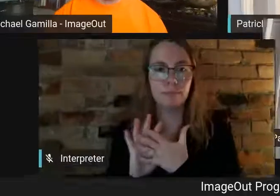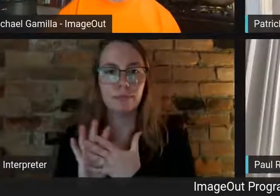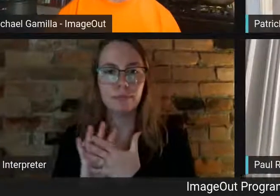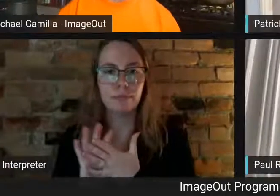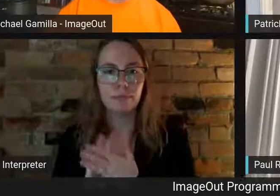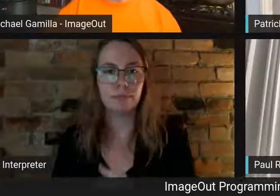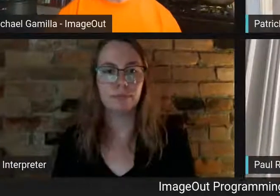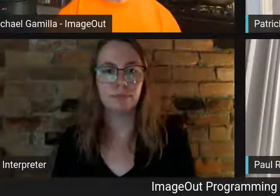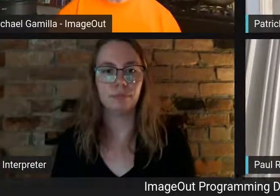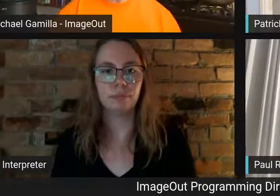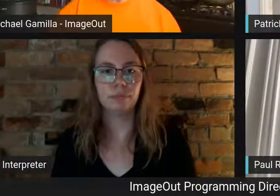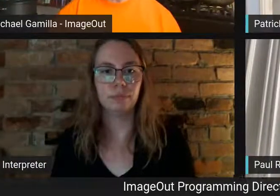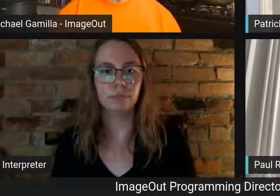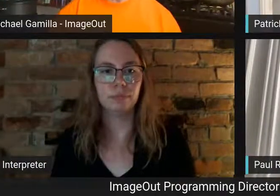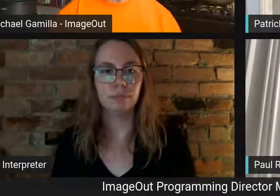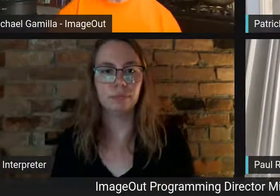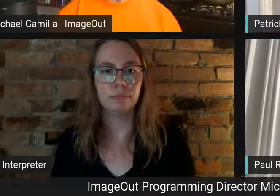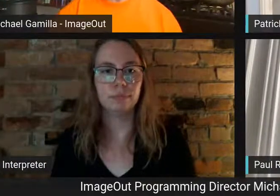So Sorry. I,